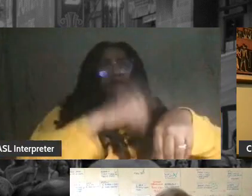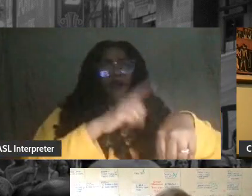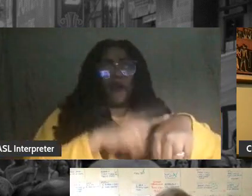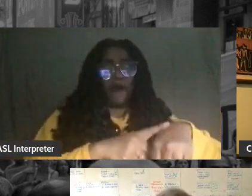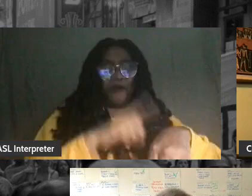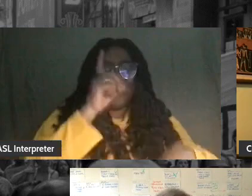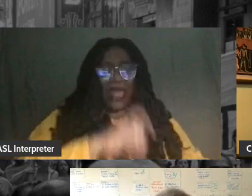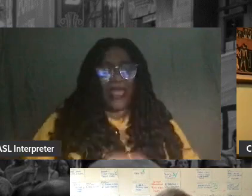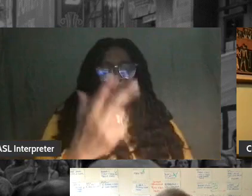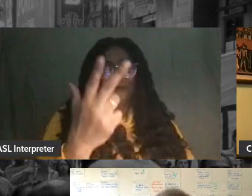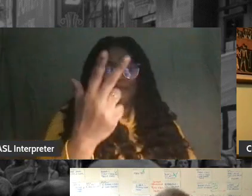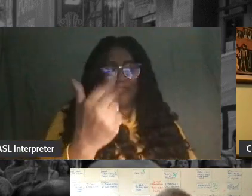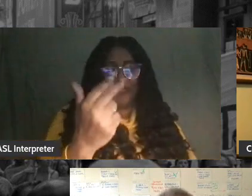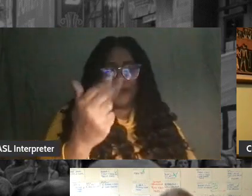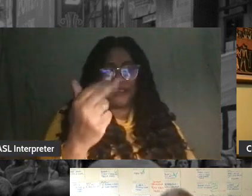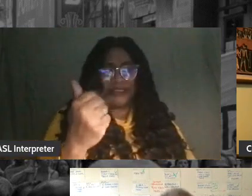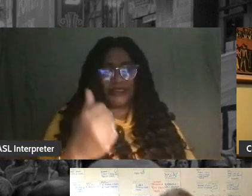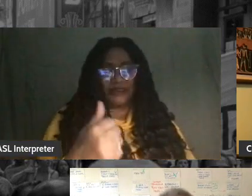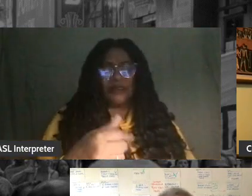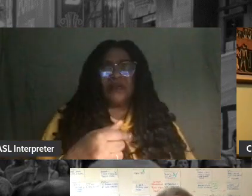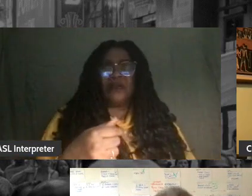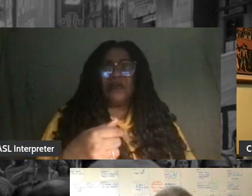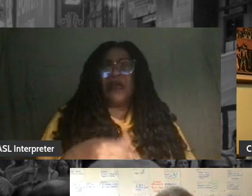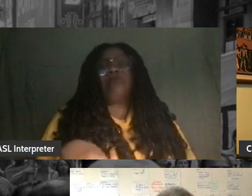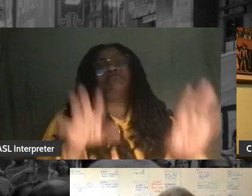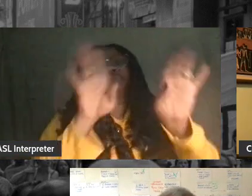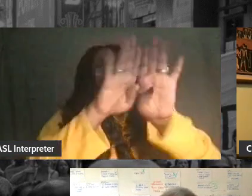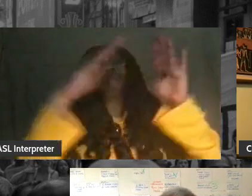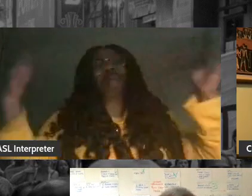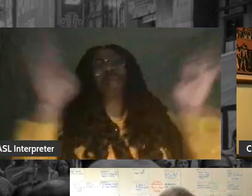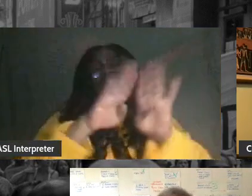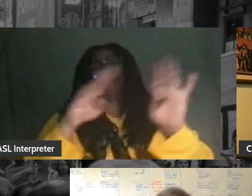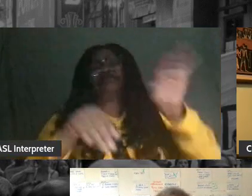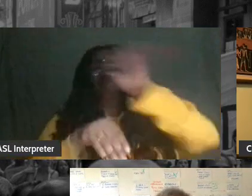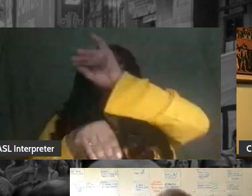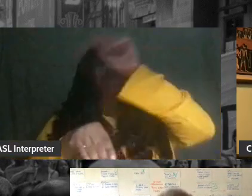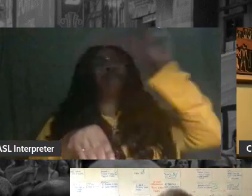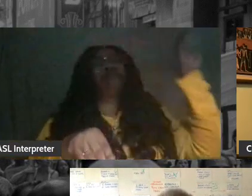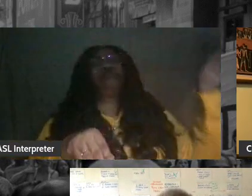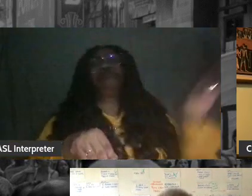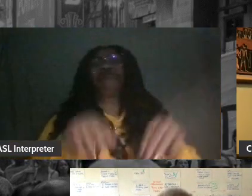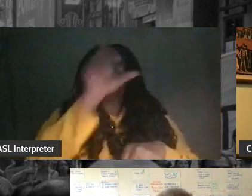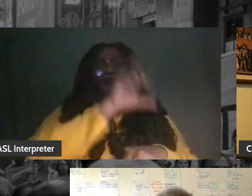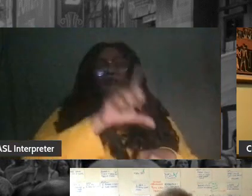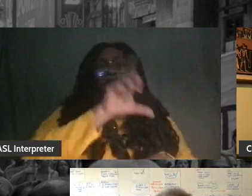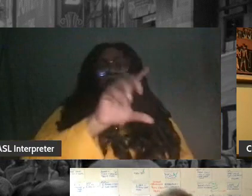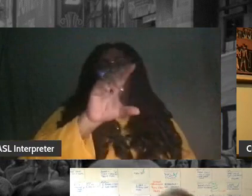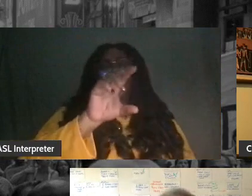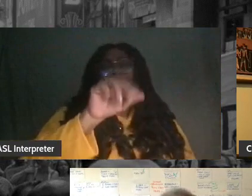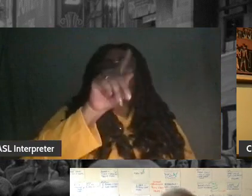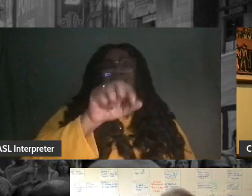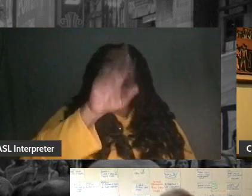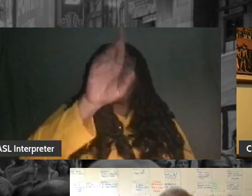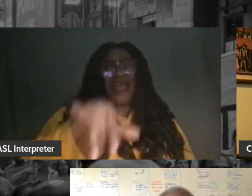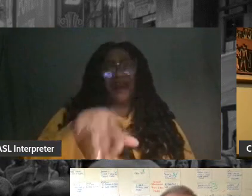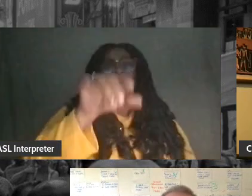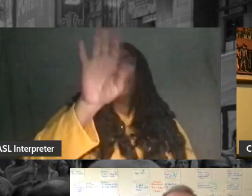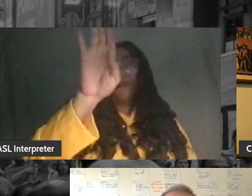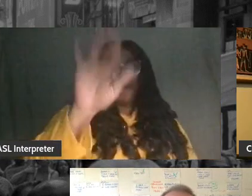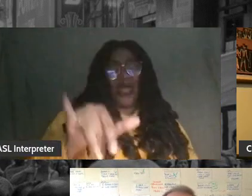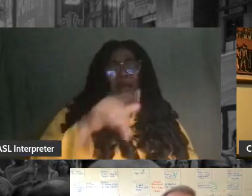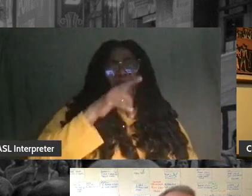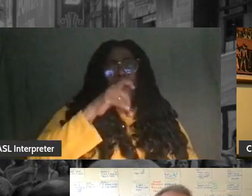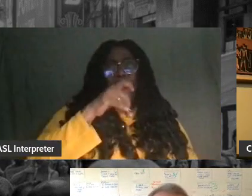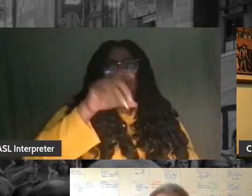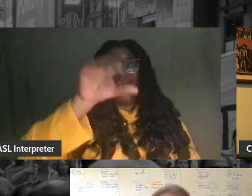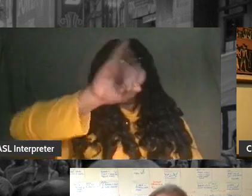13 years old. I was just wandering the bookshelves of the school library, and I pulled out this book, Cannery Row by John Steinbeck. And up until